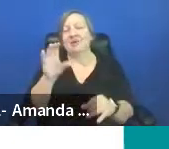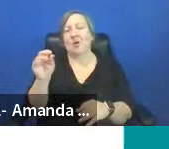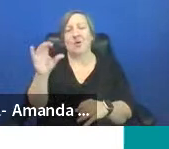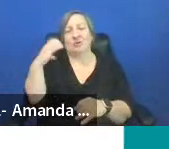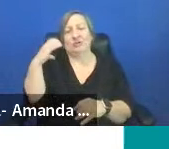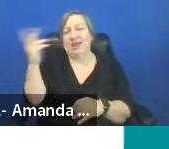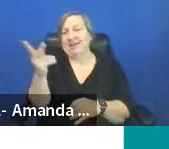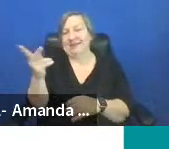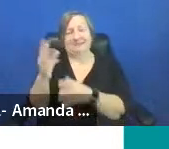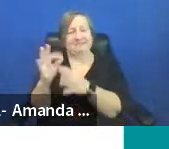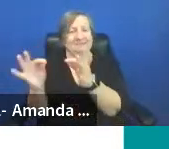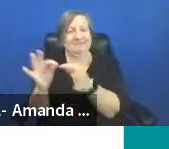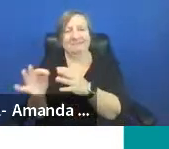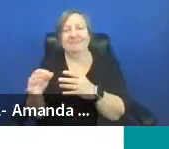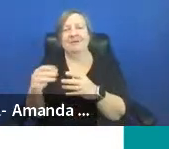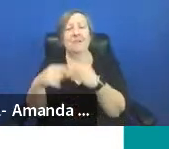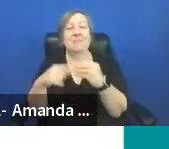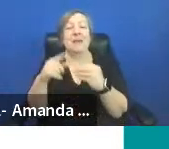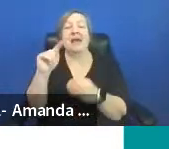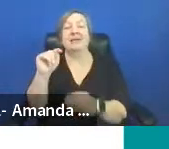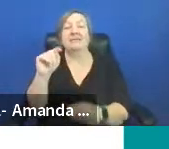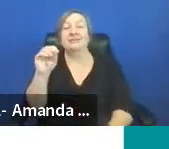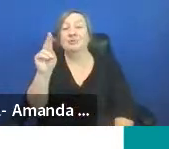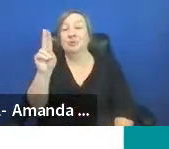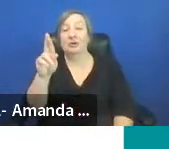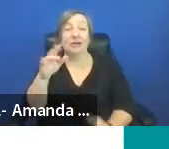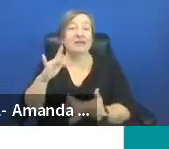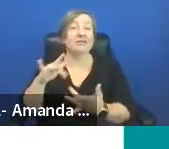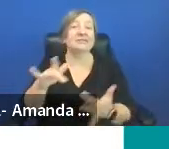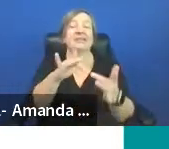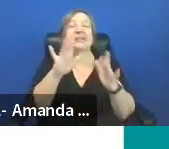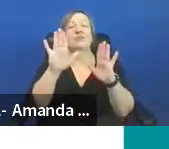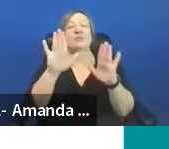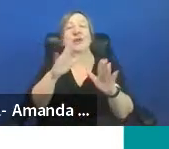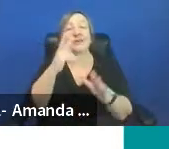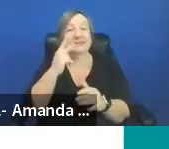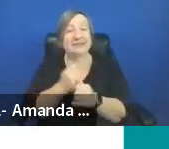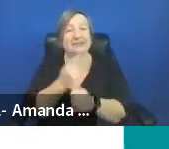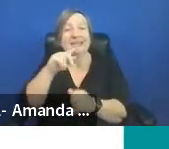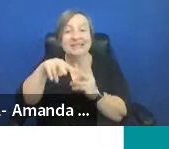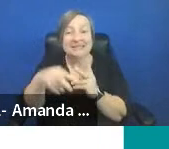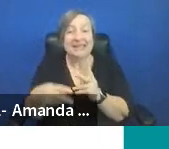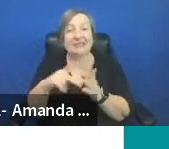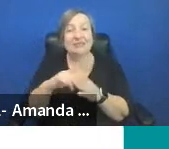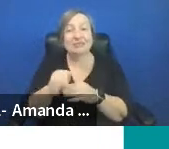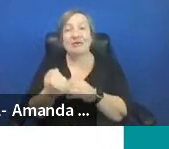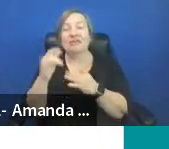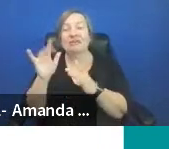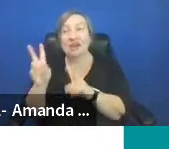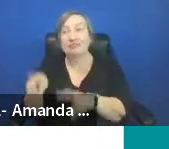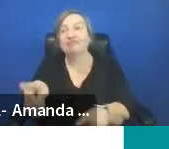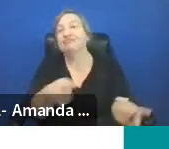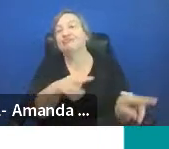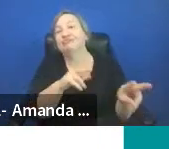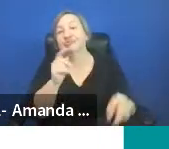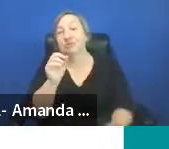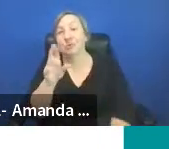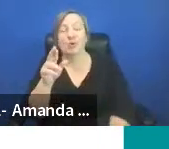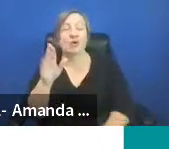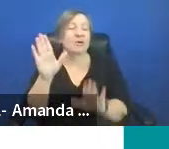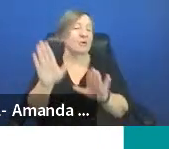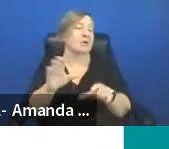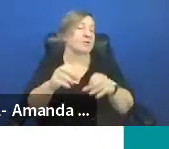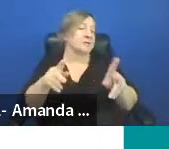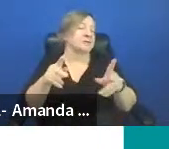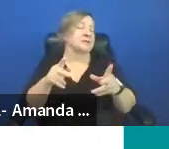comments regarding the tour. It was great to see everyone. It was our second project tour and an opportunity for us to meet